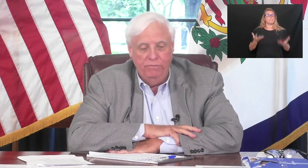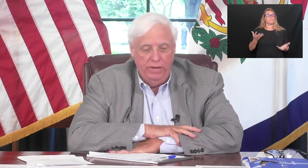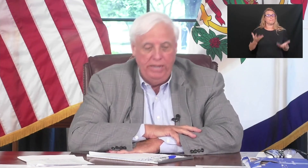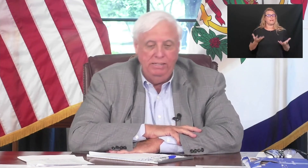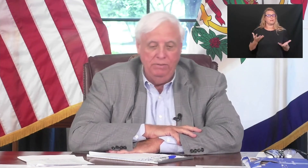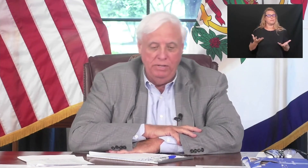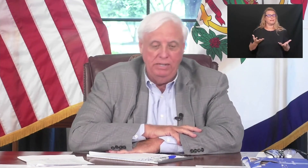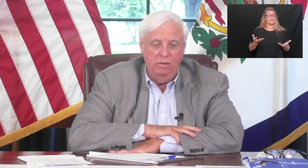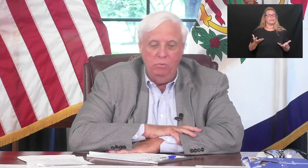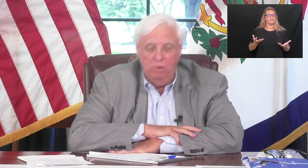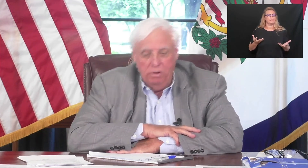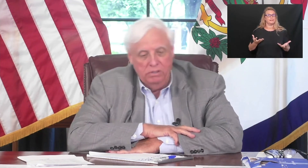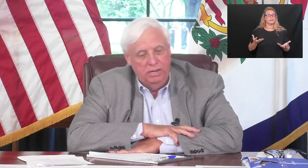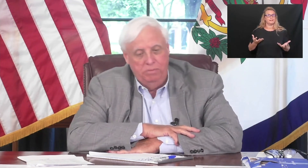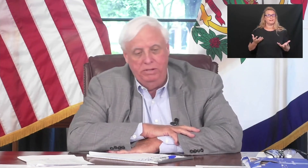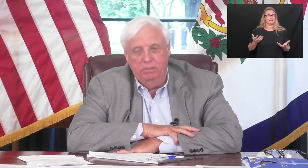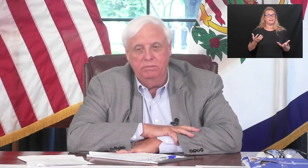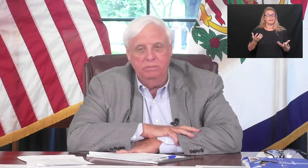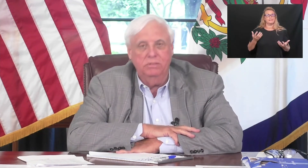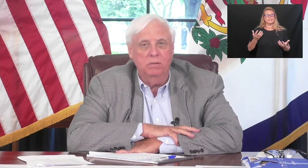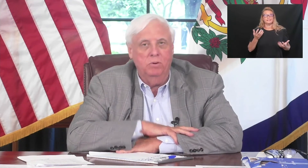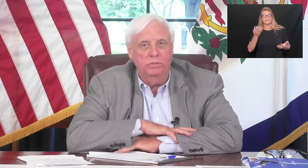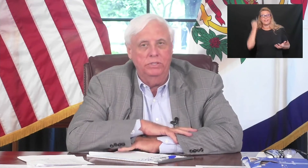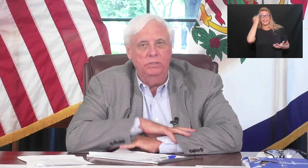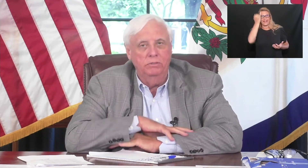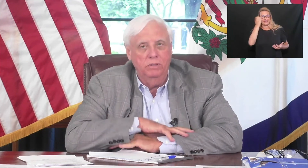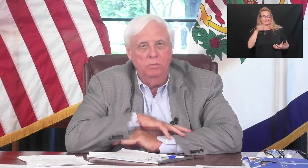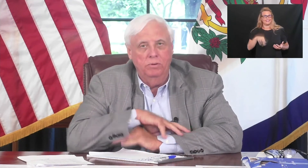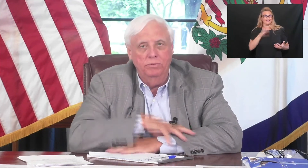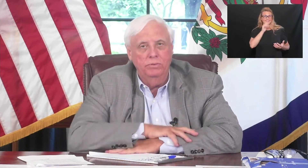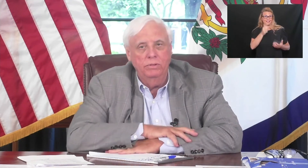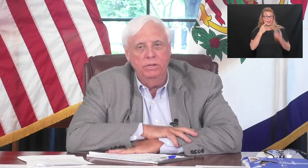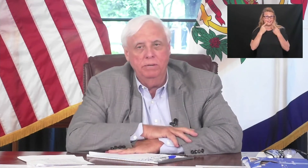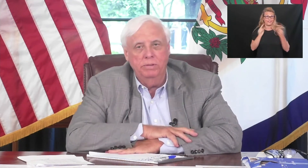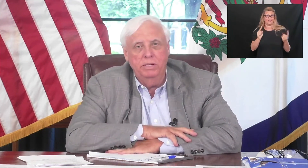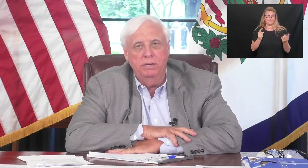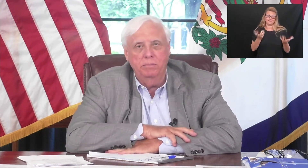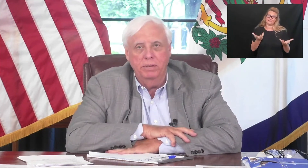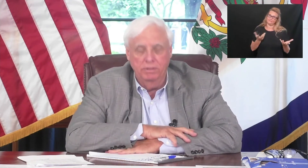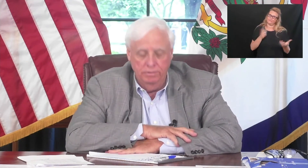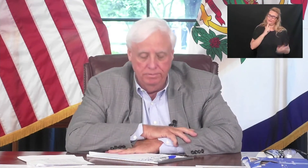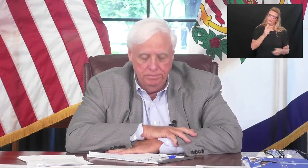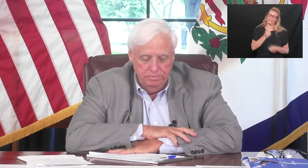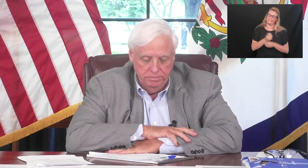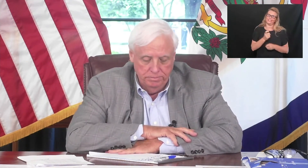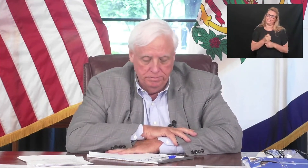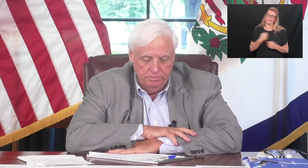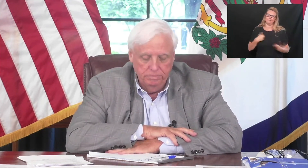wasn't effective and didn't work. I mean, come on, June. Come on. You got to be kidding me.